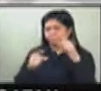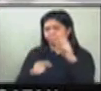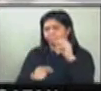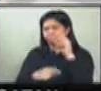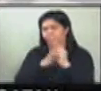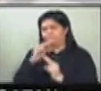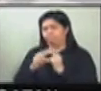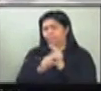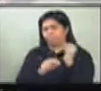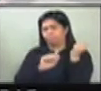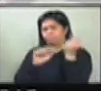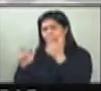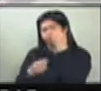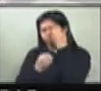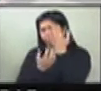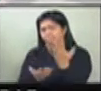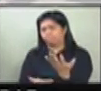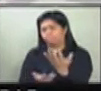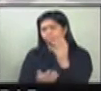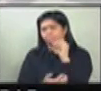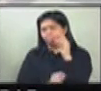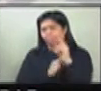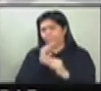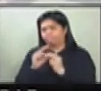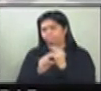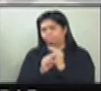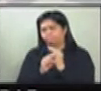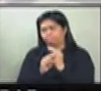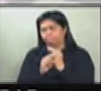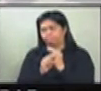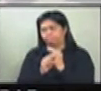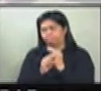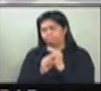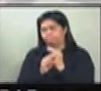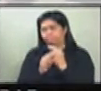inform everybody that the Miss Universe will